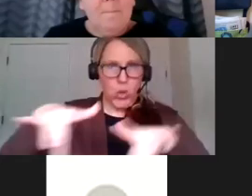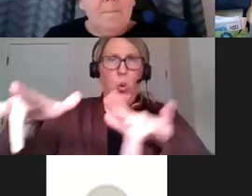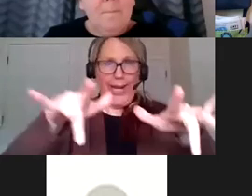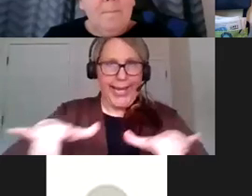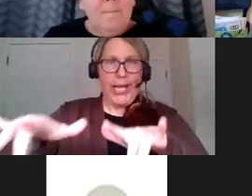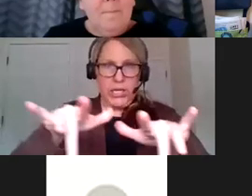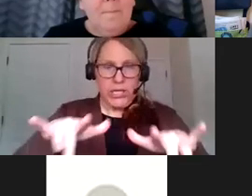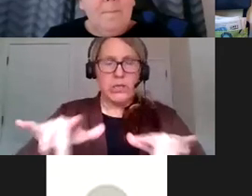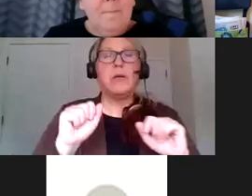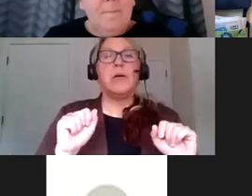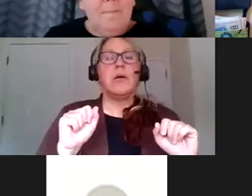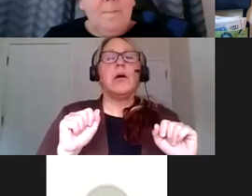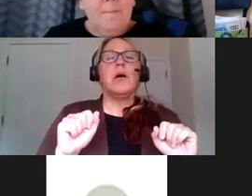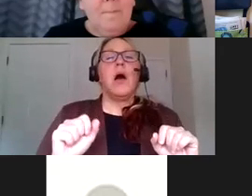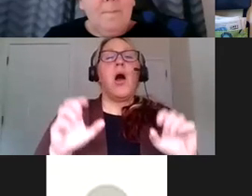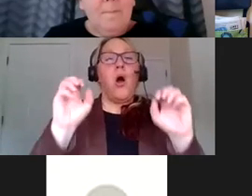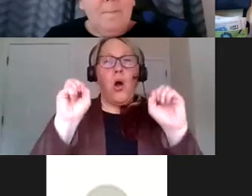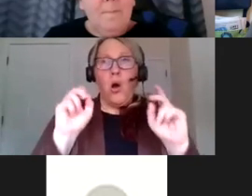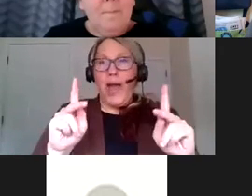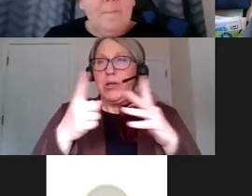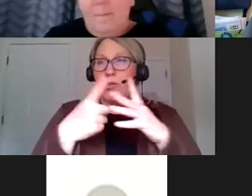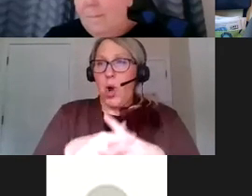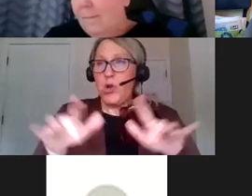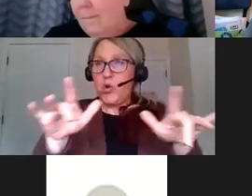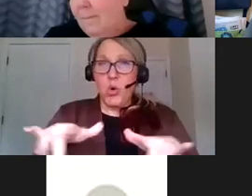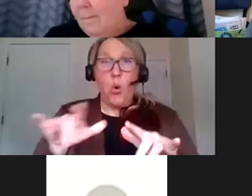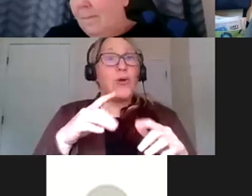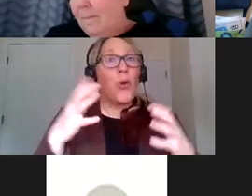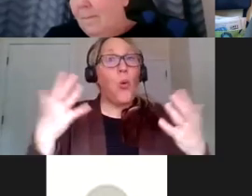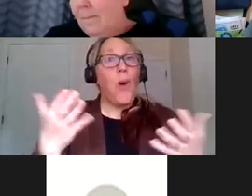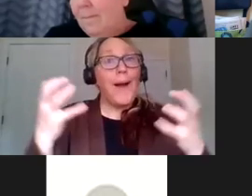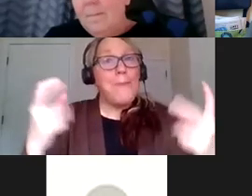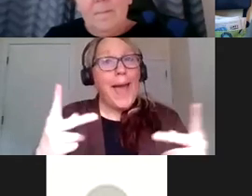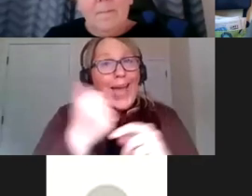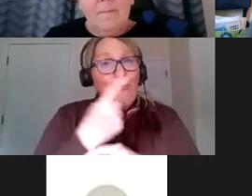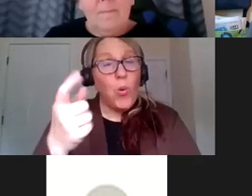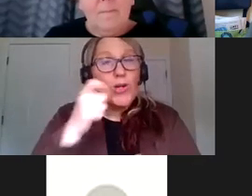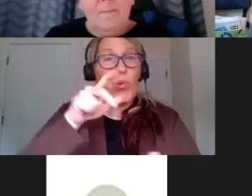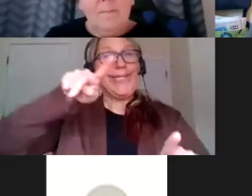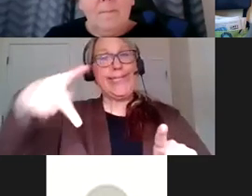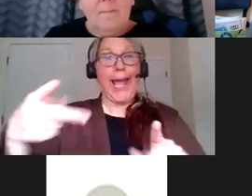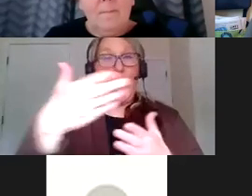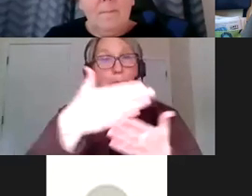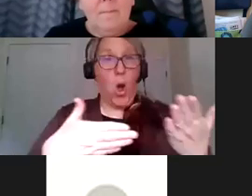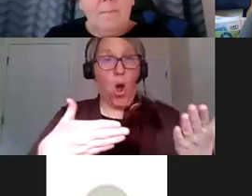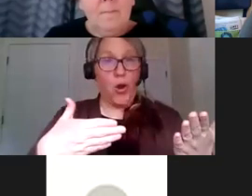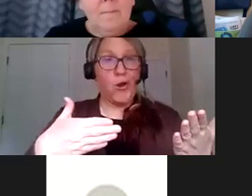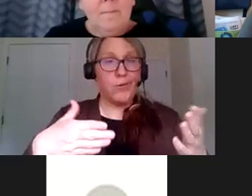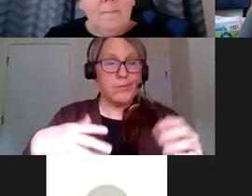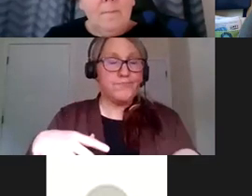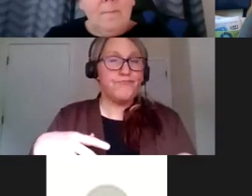Find my recording button. Hello. All right, there we go. We're starting to record. All right, so welcome back, everyone, to the second part of our